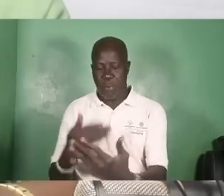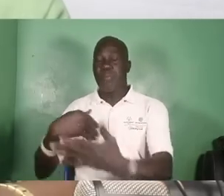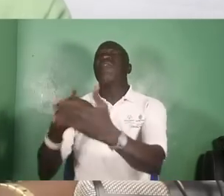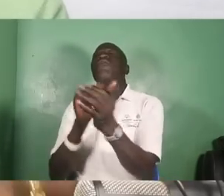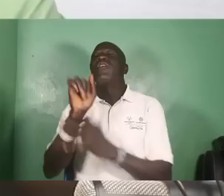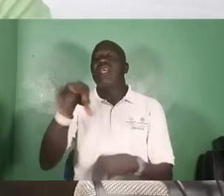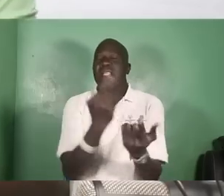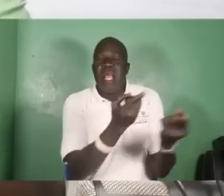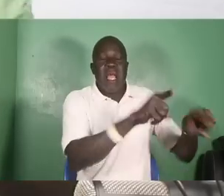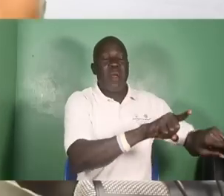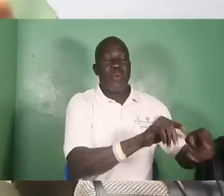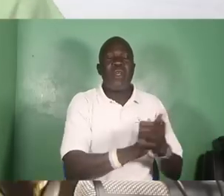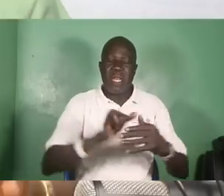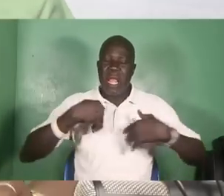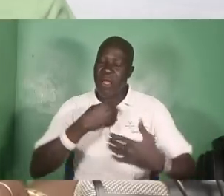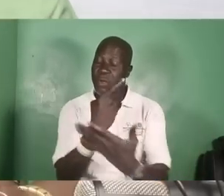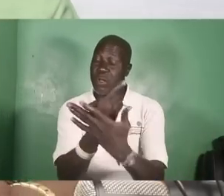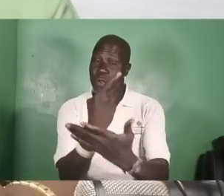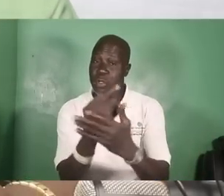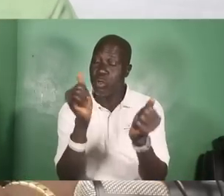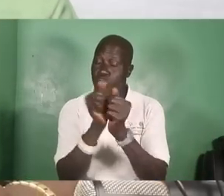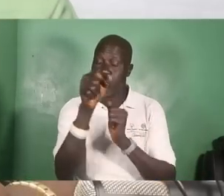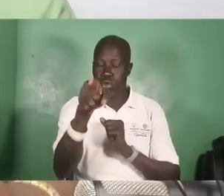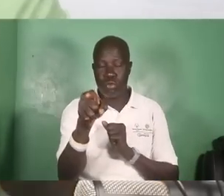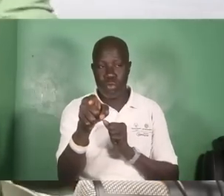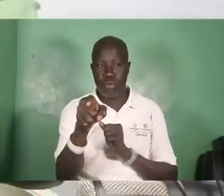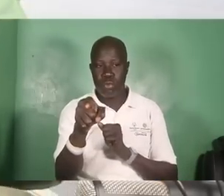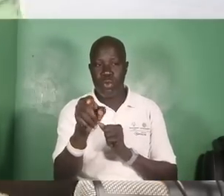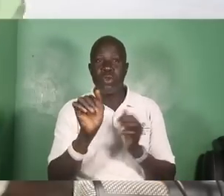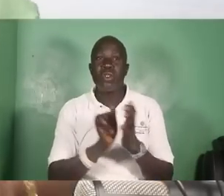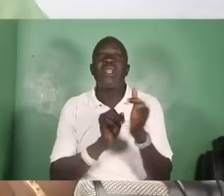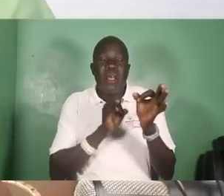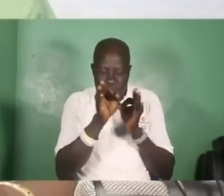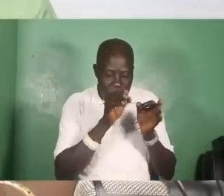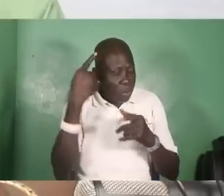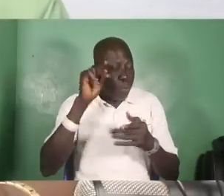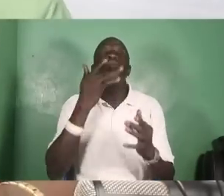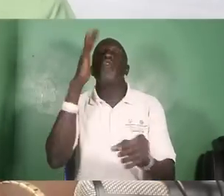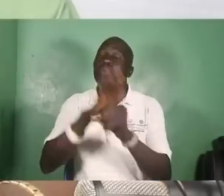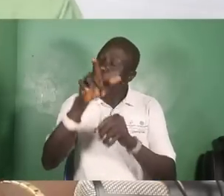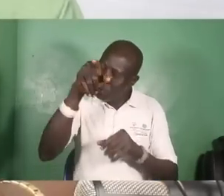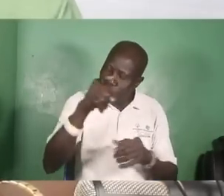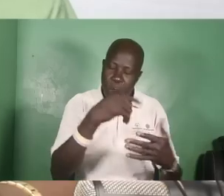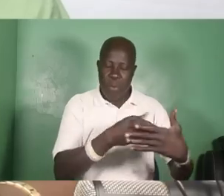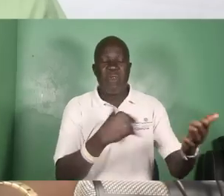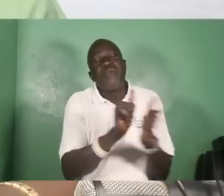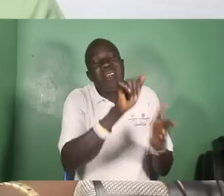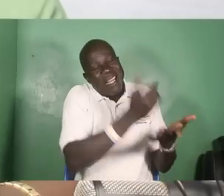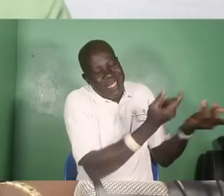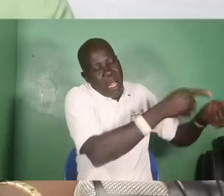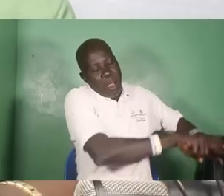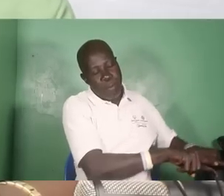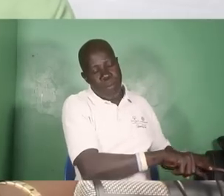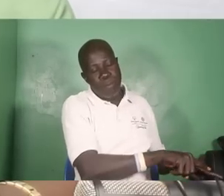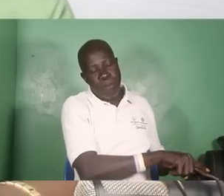the incident. Ó ti ní àdéhùn pẹ̀lú rẹ. He has an agreement with you. Ó ti ṣèlérí fún ọ. He has promised you. Kí ìṣẹ̀lẹ̀ yẹn ó tó ṣẹlẹ̀. Before